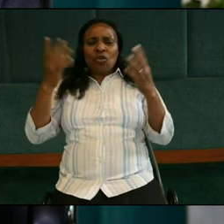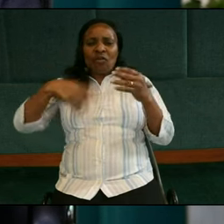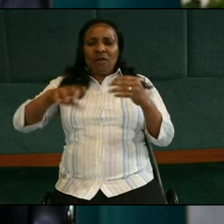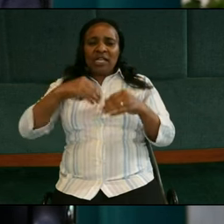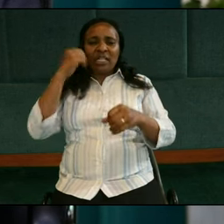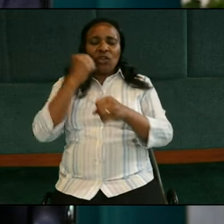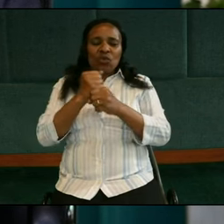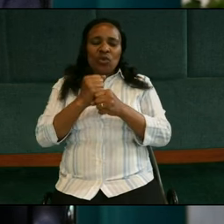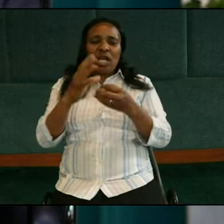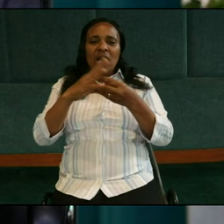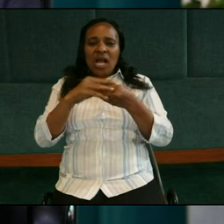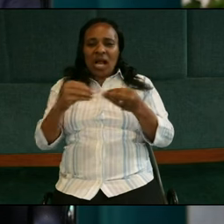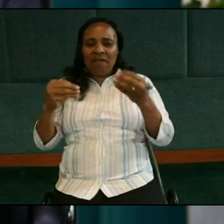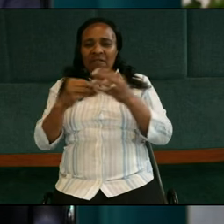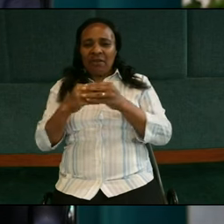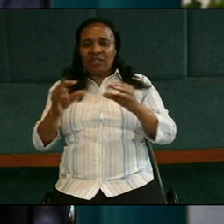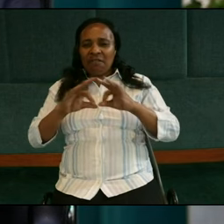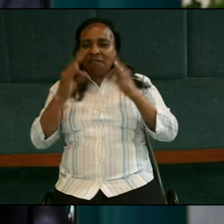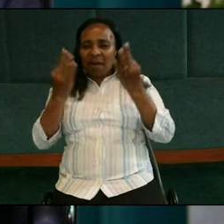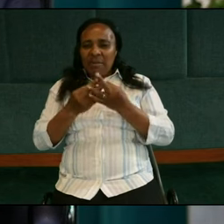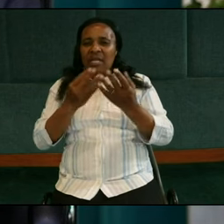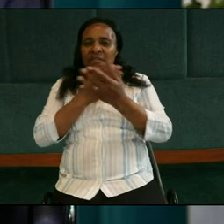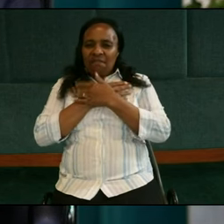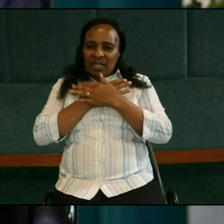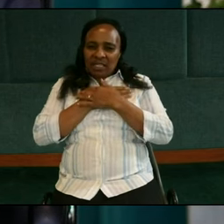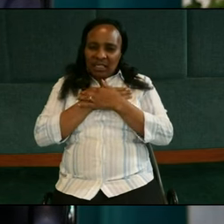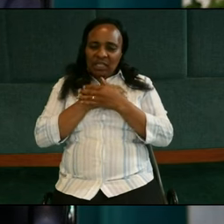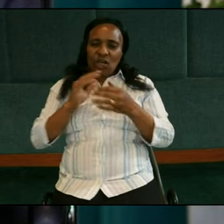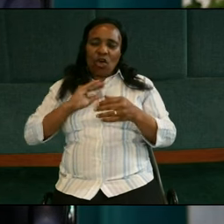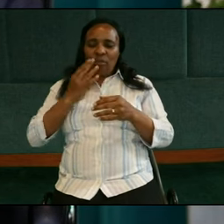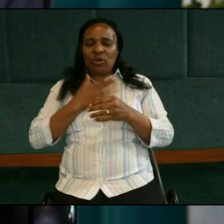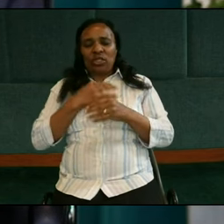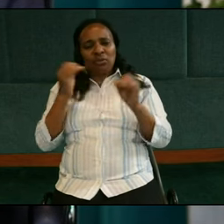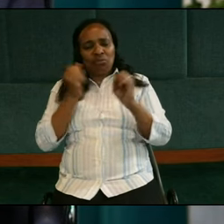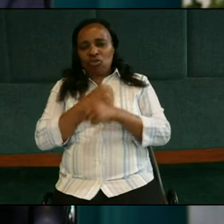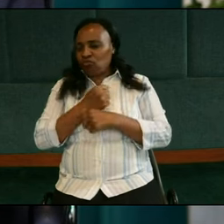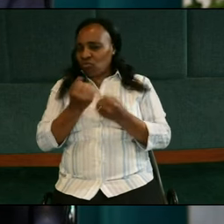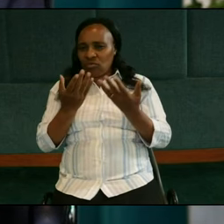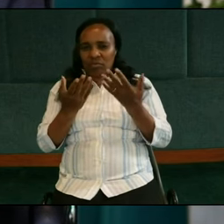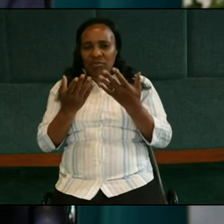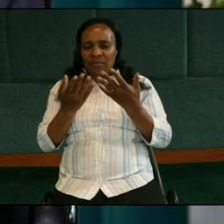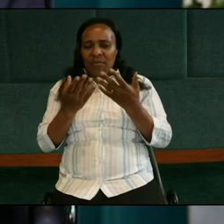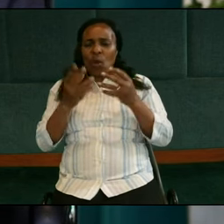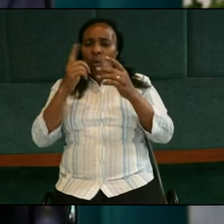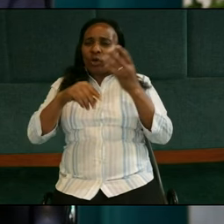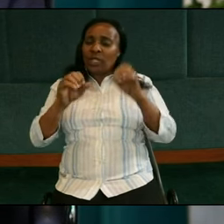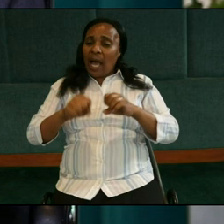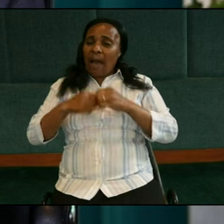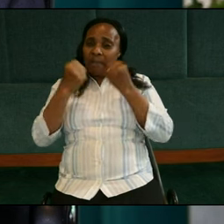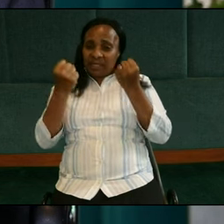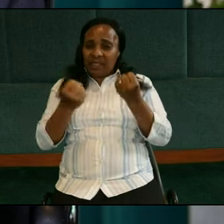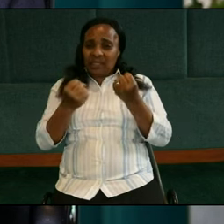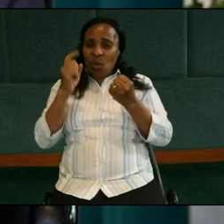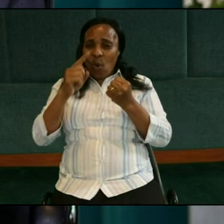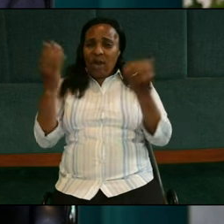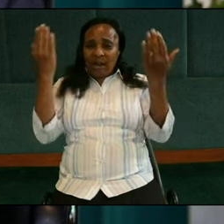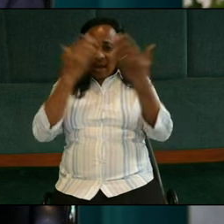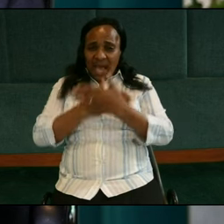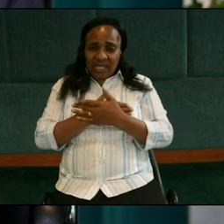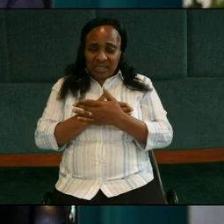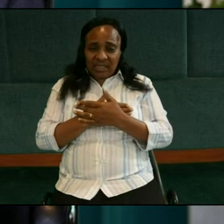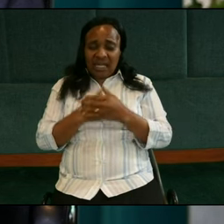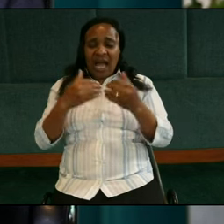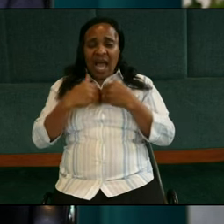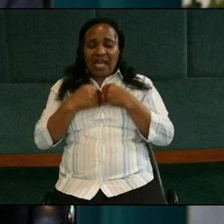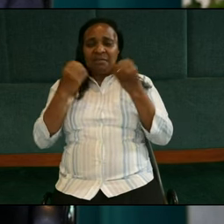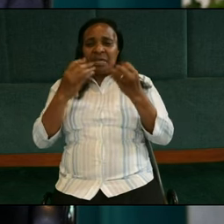doing nowadays. Comfort, family, friends, community didn't matter at all. So what happened is that one night he had